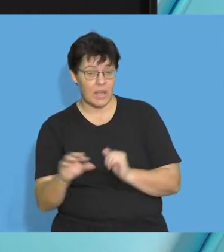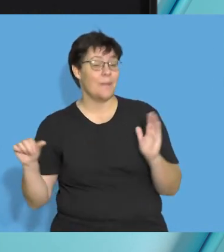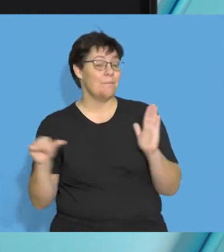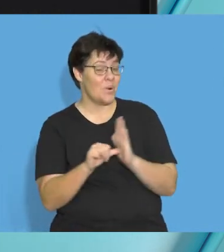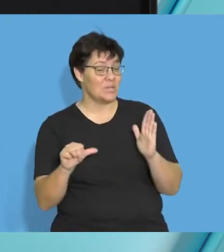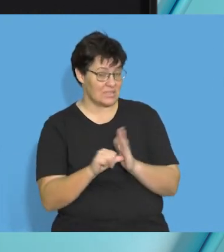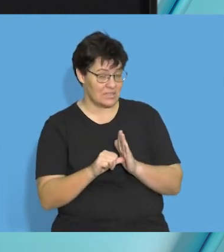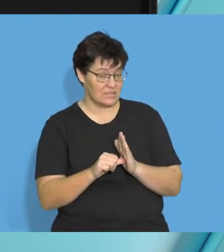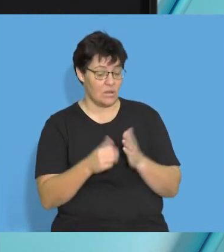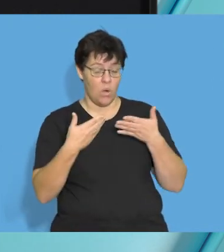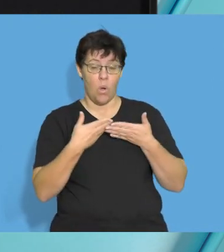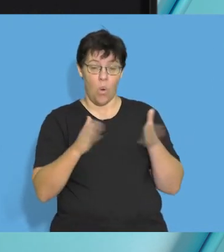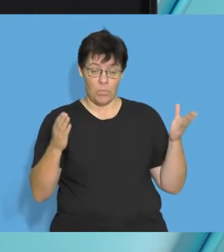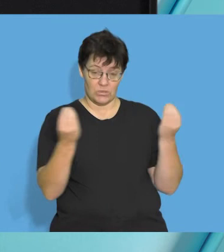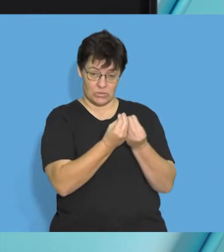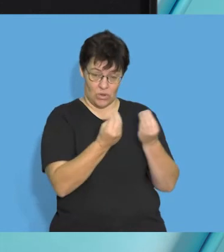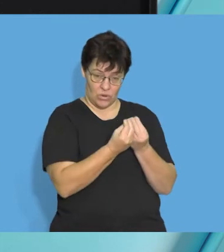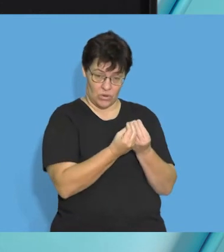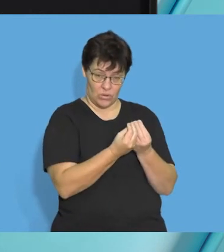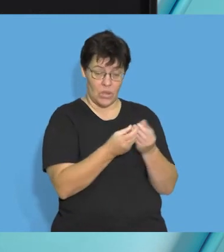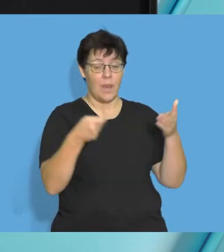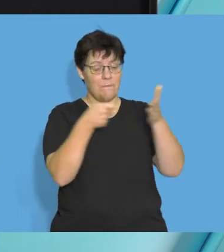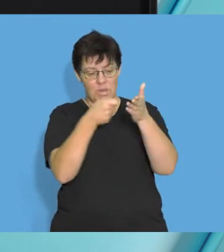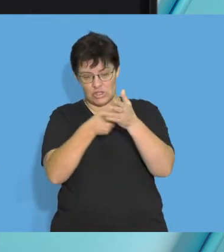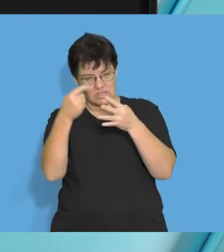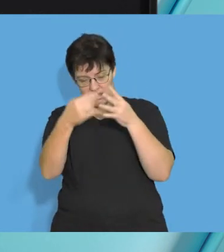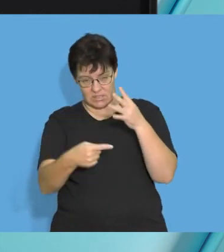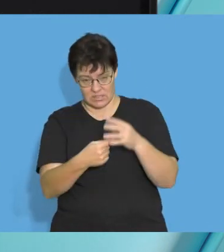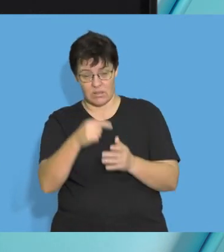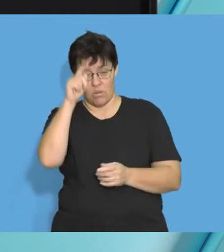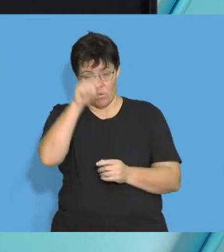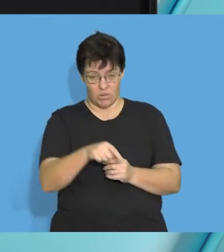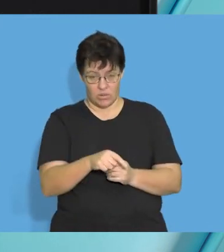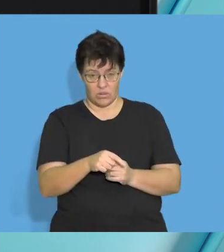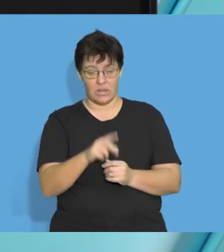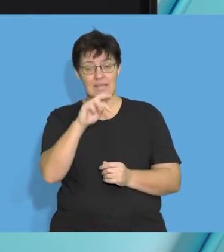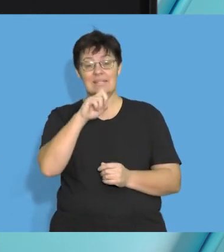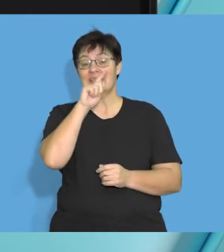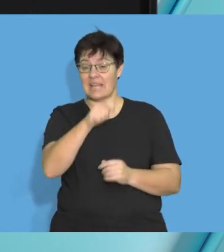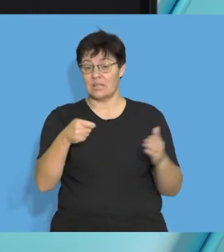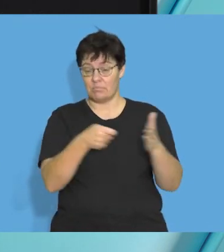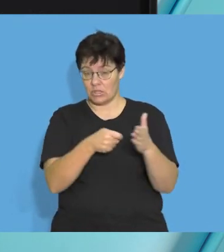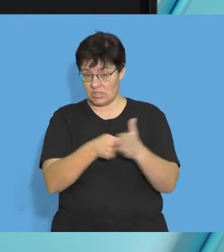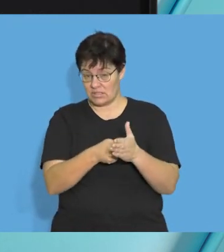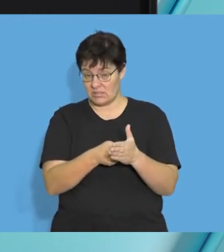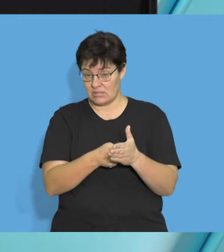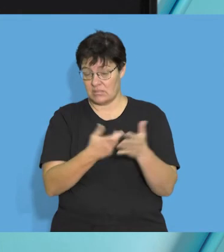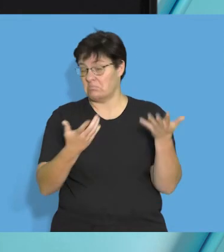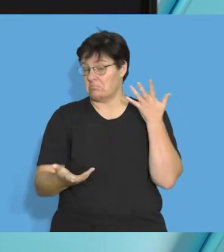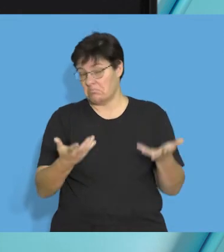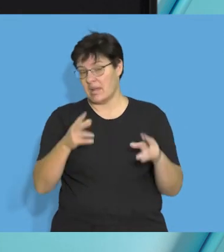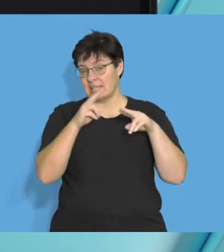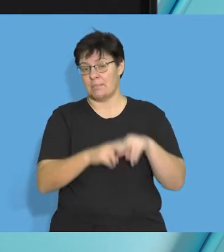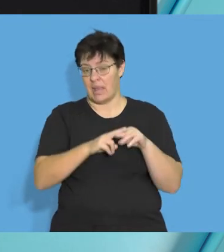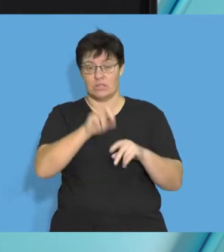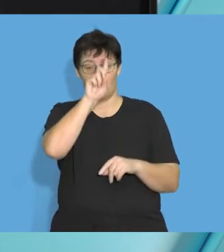Opening stock, purchases, or net purchases, depending on whatever the question is